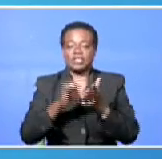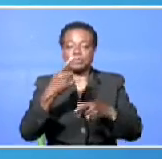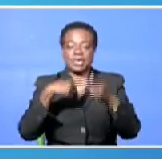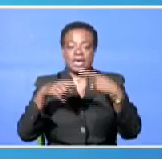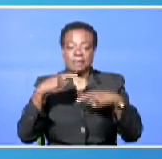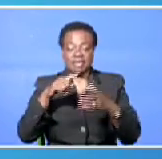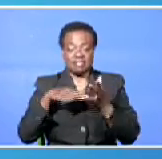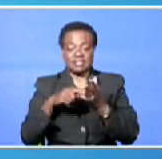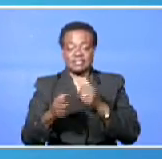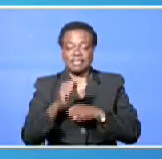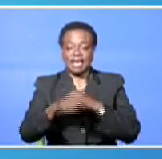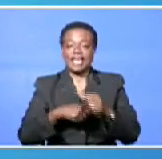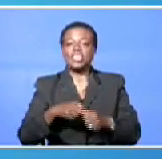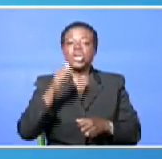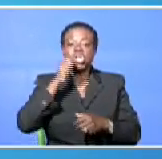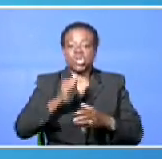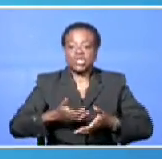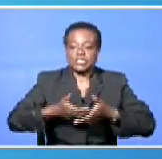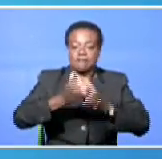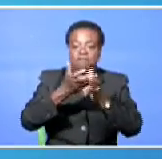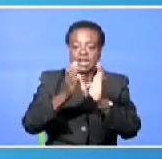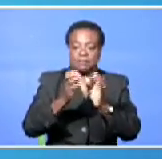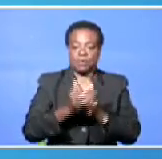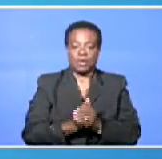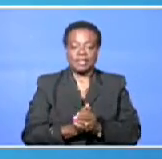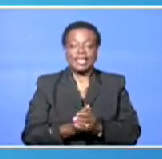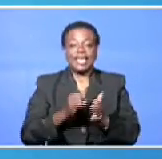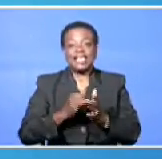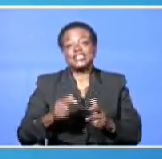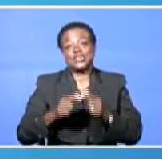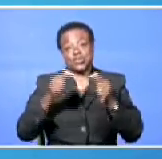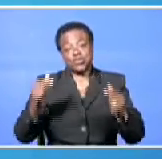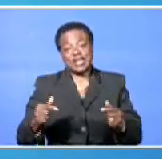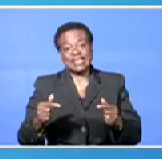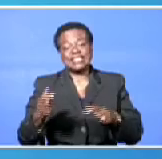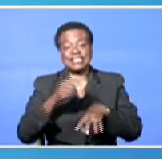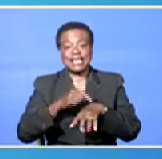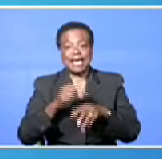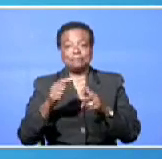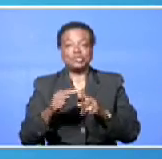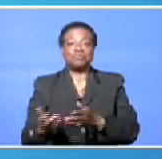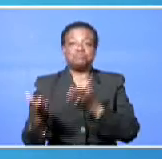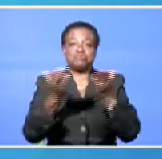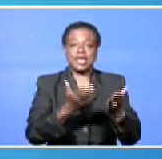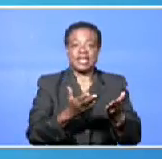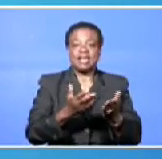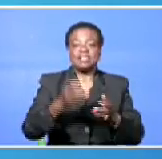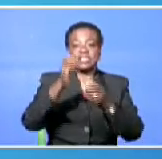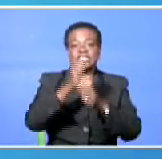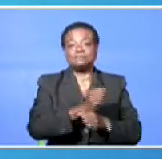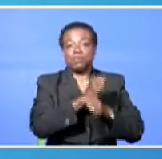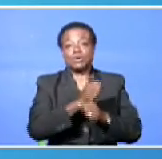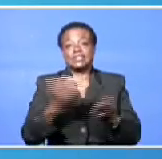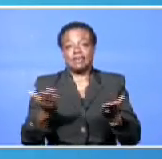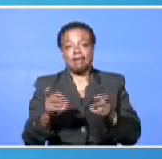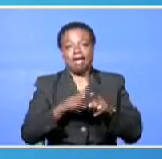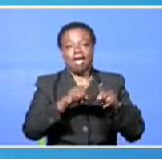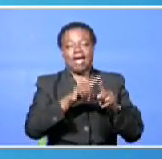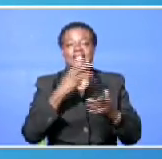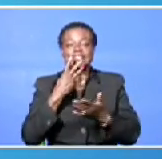girls volleyball. And so it's going to be a great chance to be able to bring those sports over here as well,